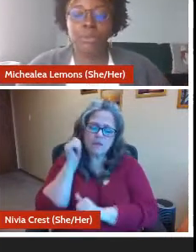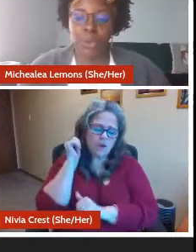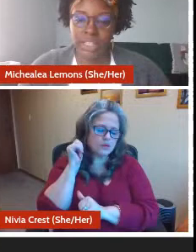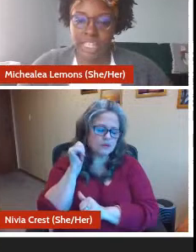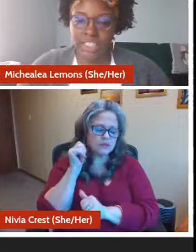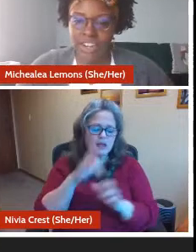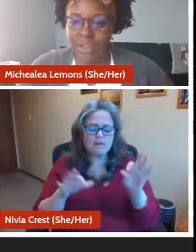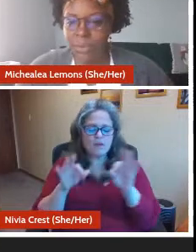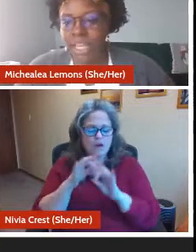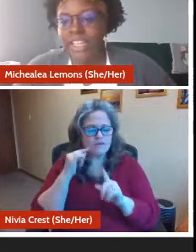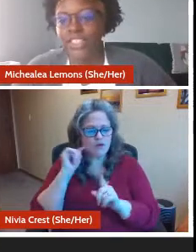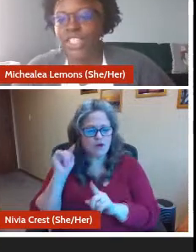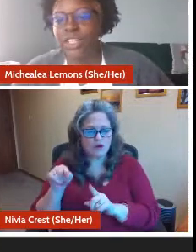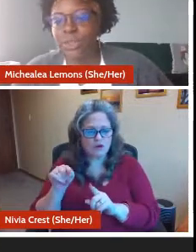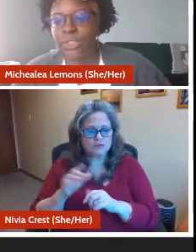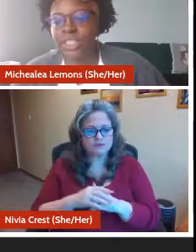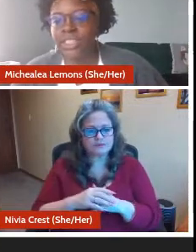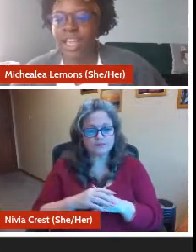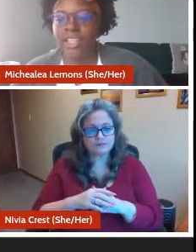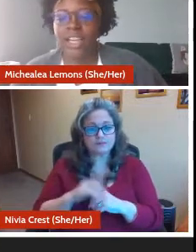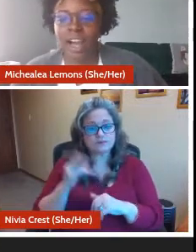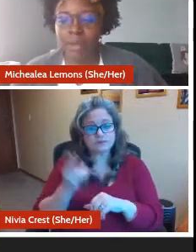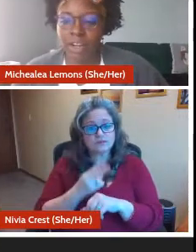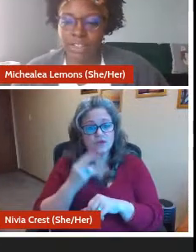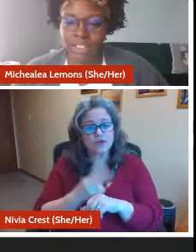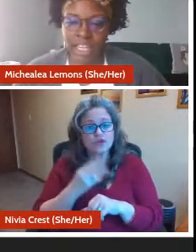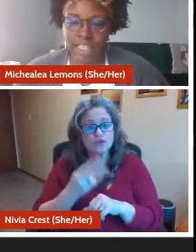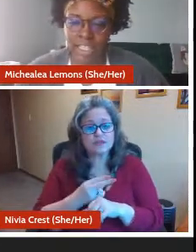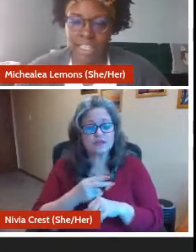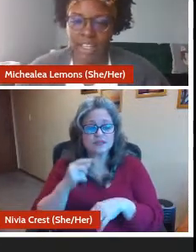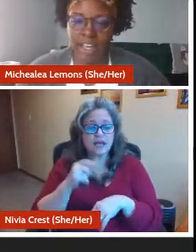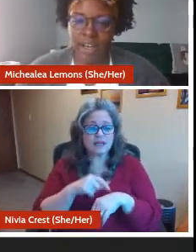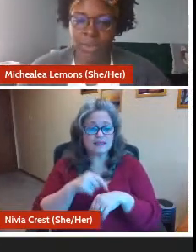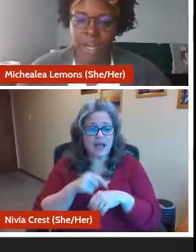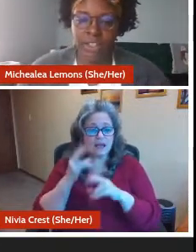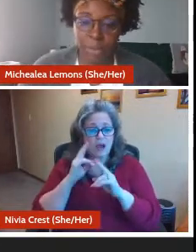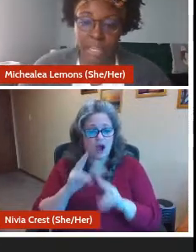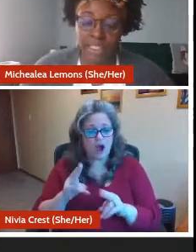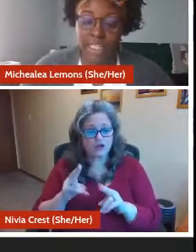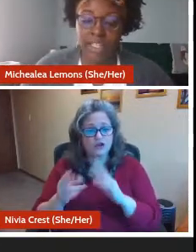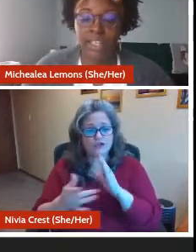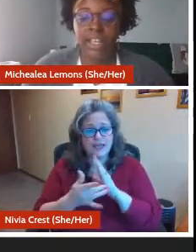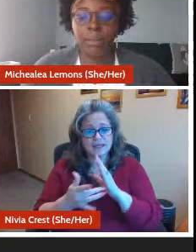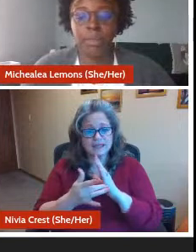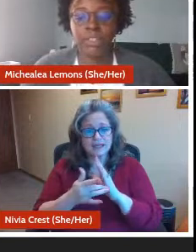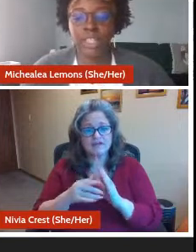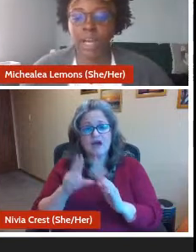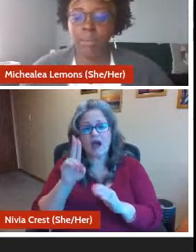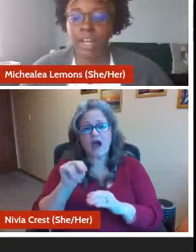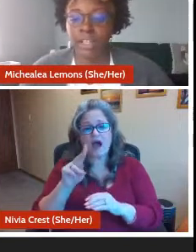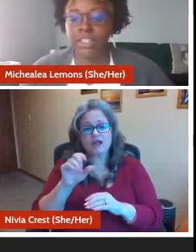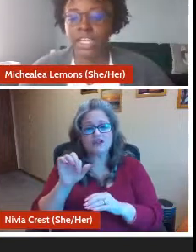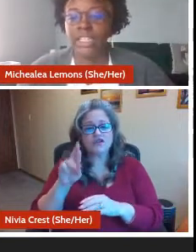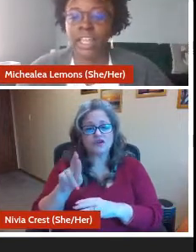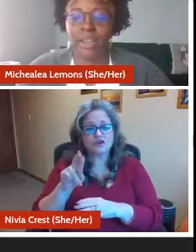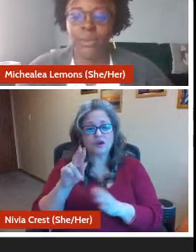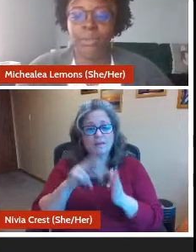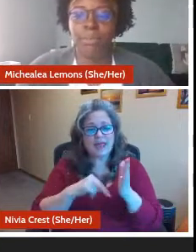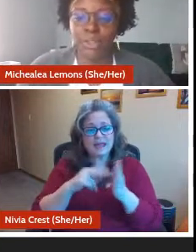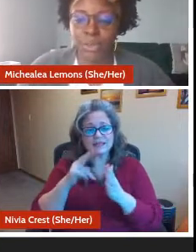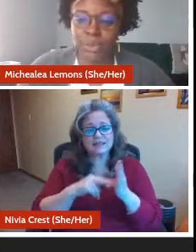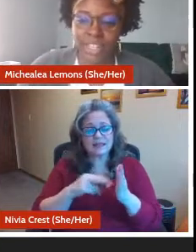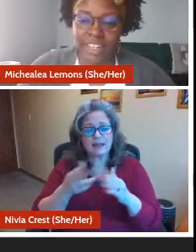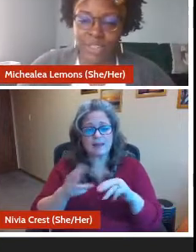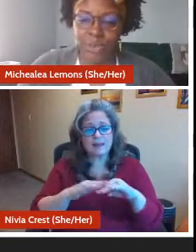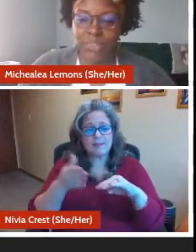is the most important thing to her. She uses a time-honored technique of underpainting, building up color and light